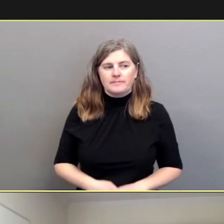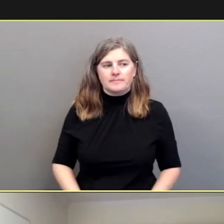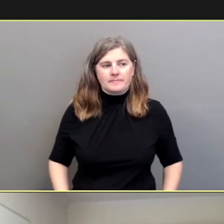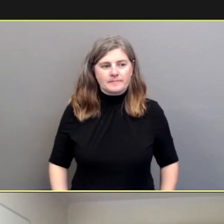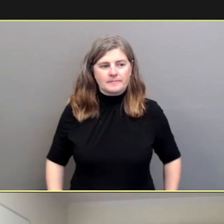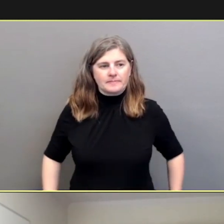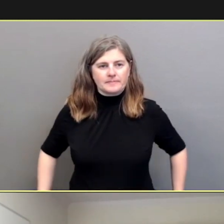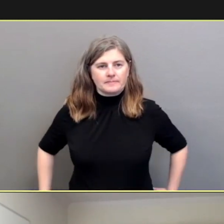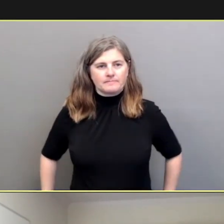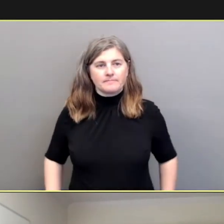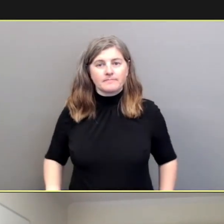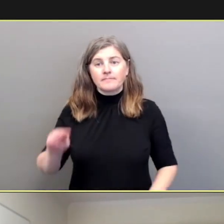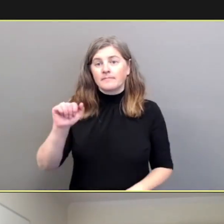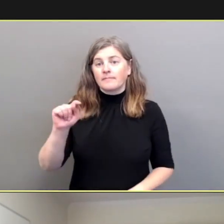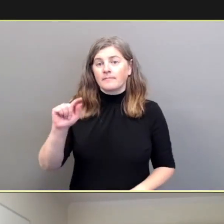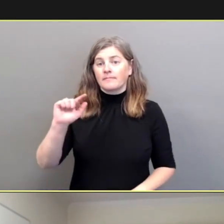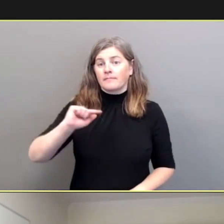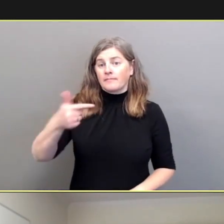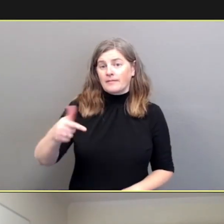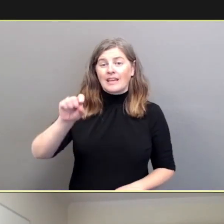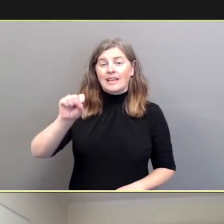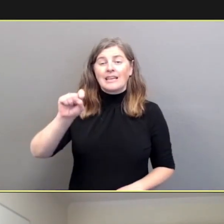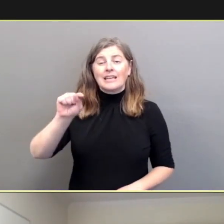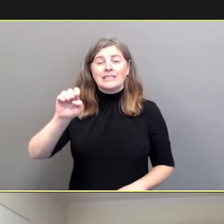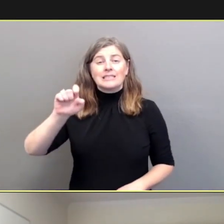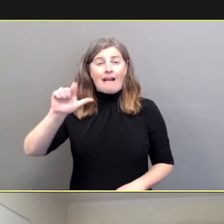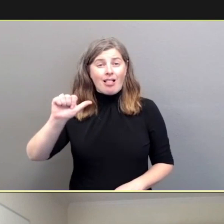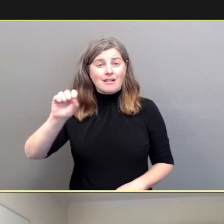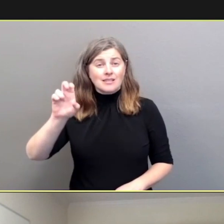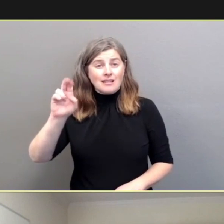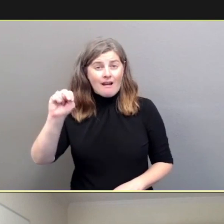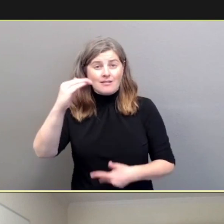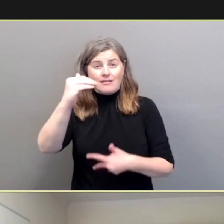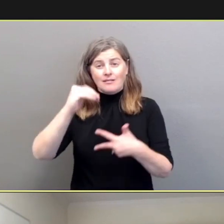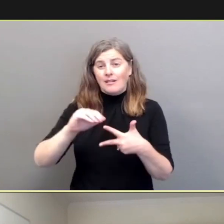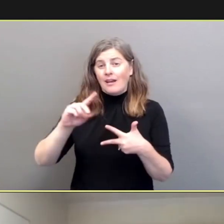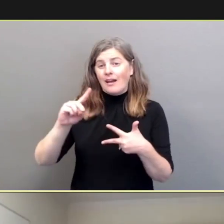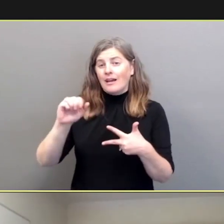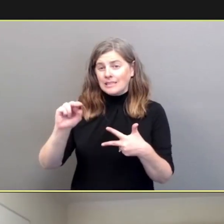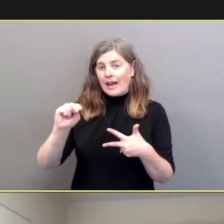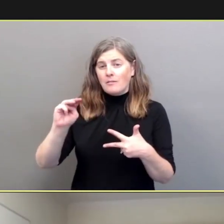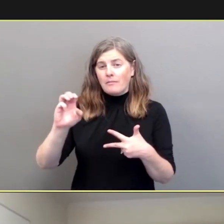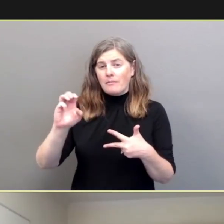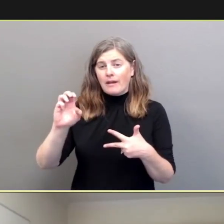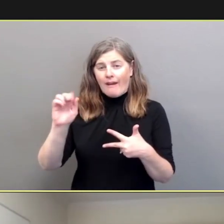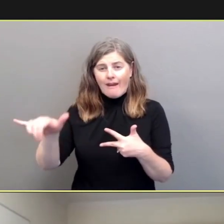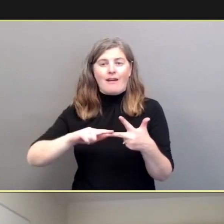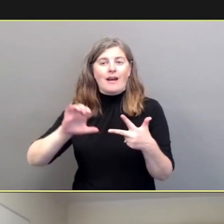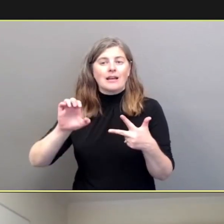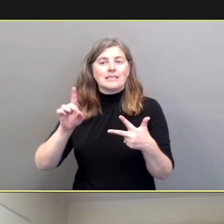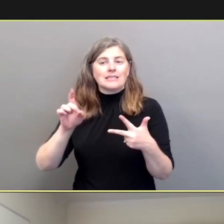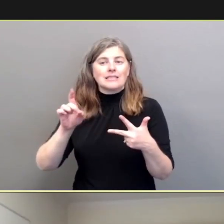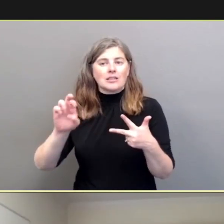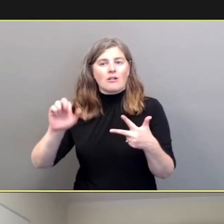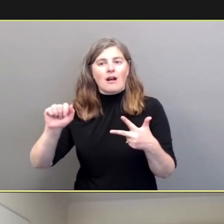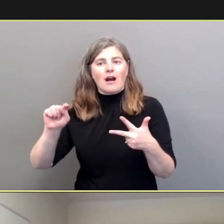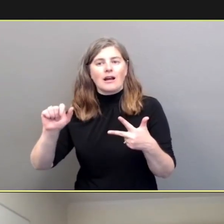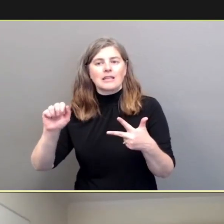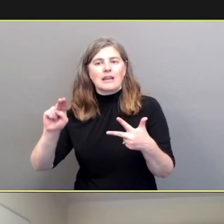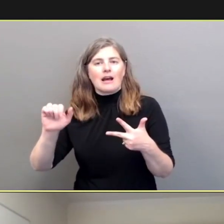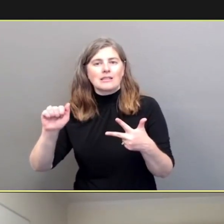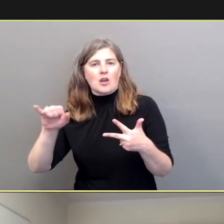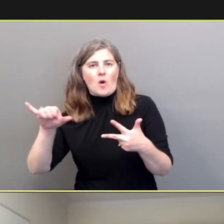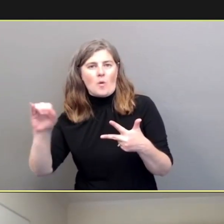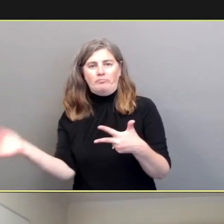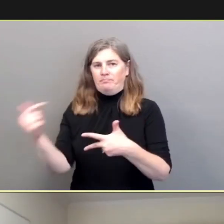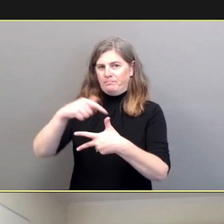Okay, with that, we'll turn to Stella Sun, followed by Dan McKay, followed by Cedar Atanasio. Stella, you are unmuted.